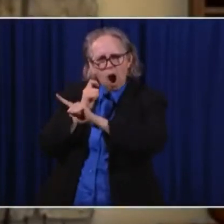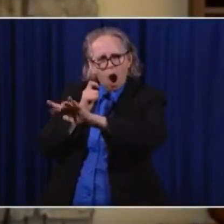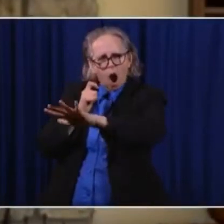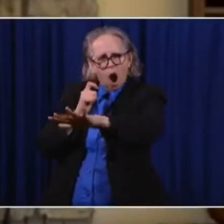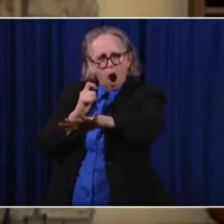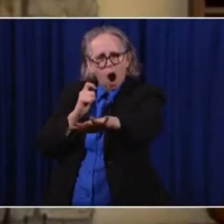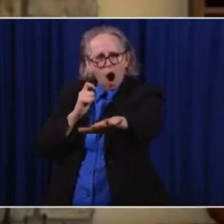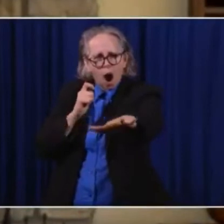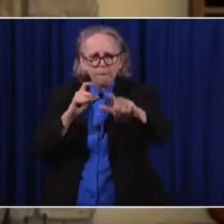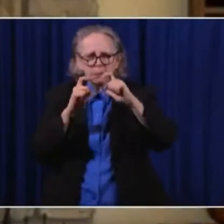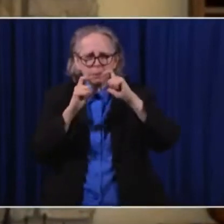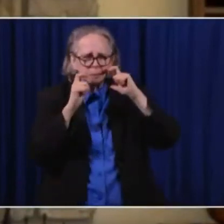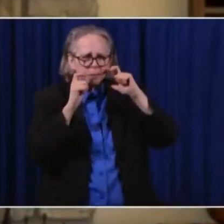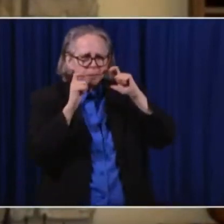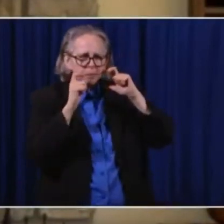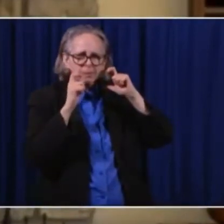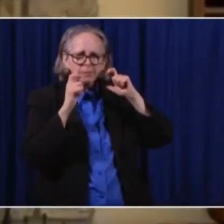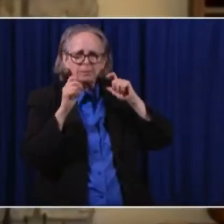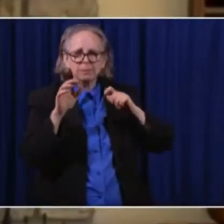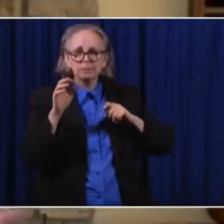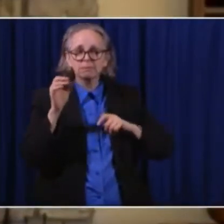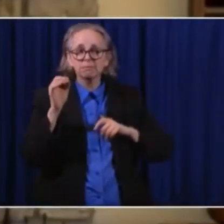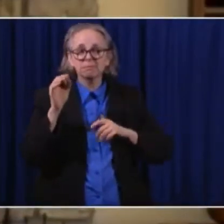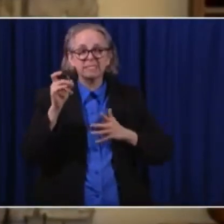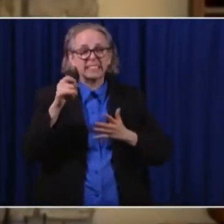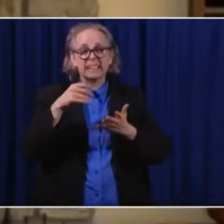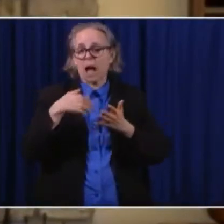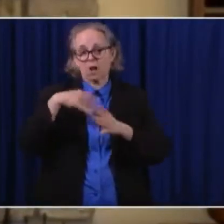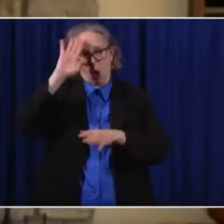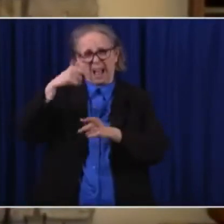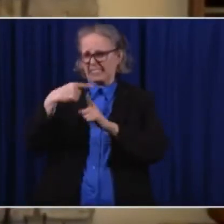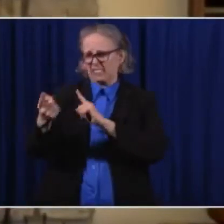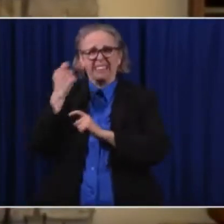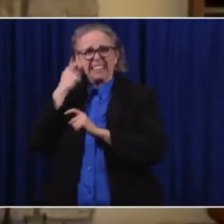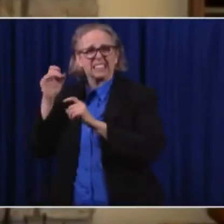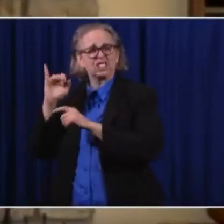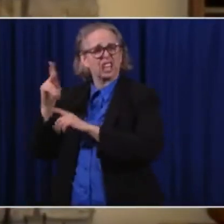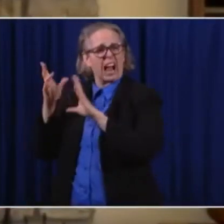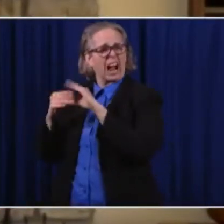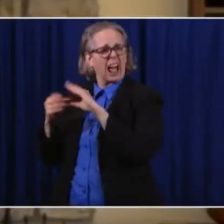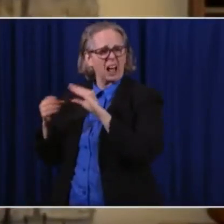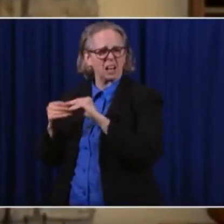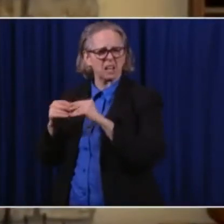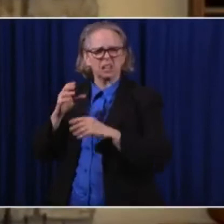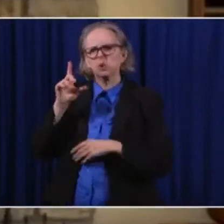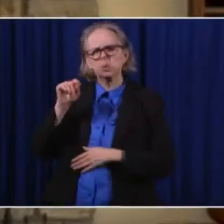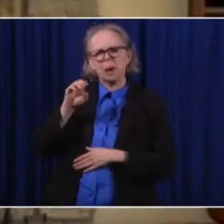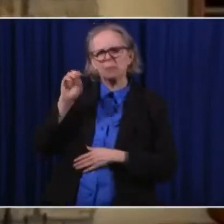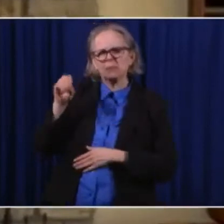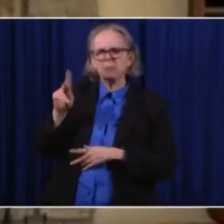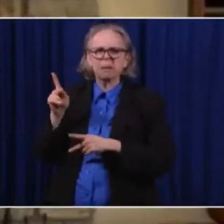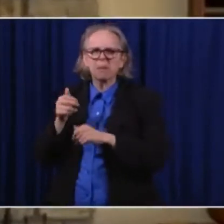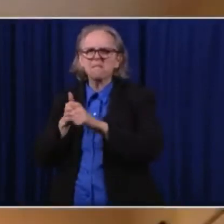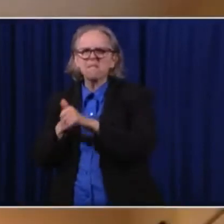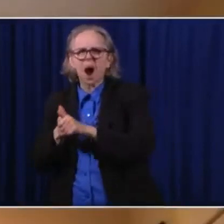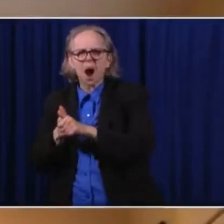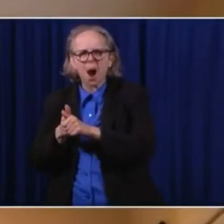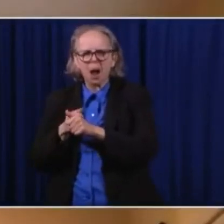mask wearing is 20% in some establishments, but it's going up now. And that's the good thing. Bruce, you want to? Yeah, I